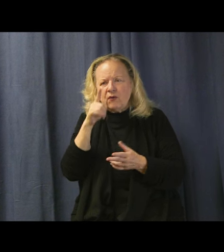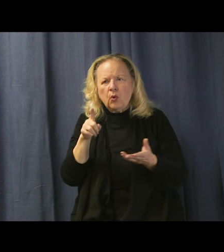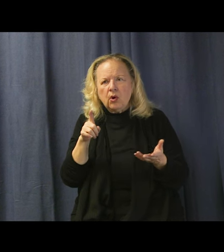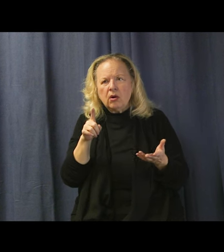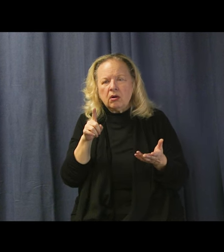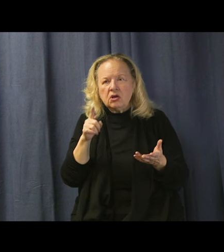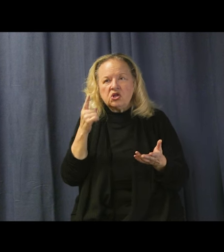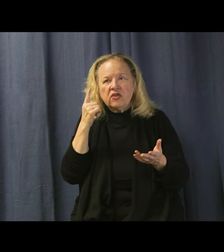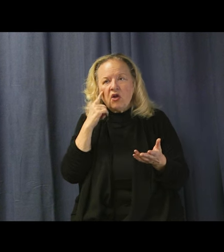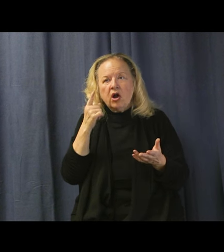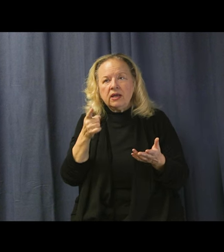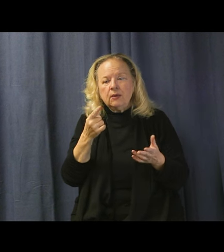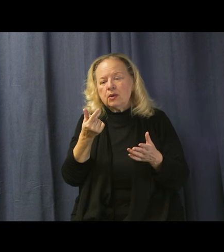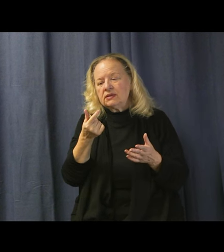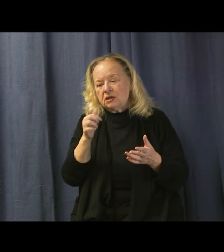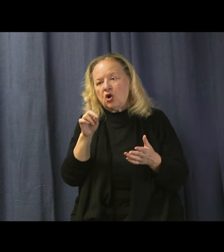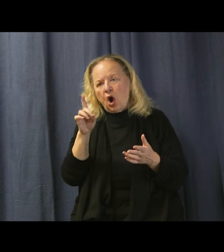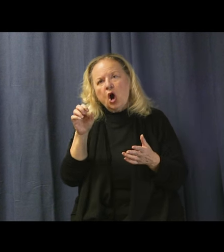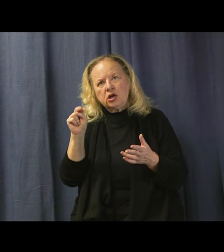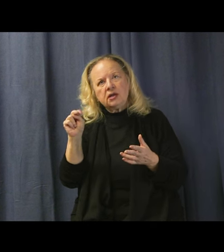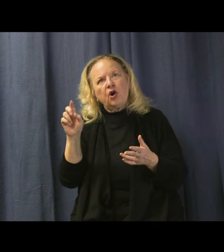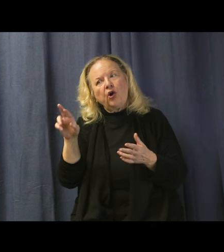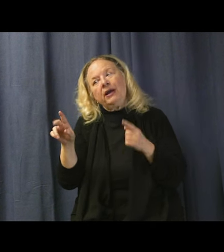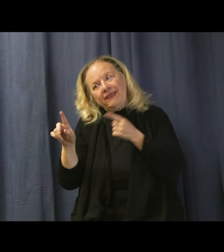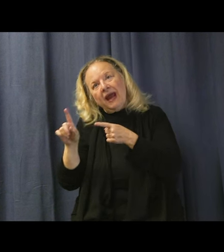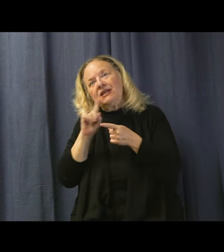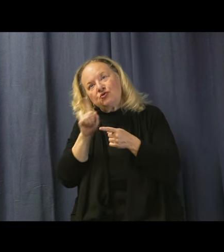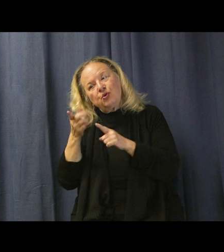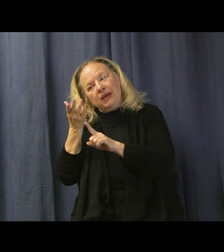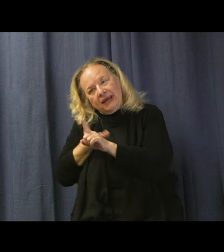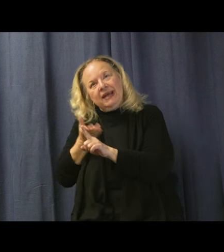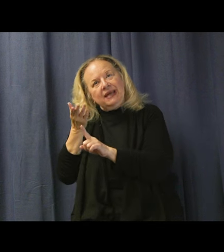So she thought he was the gardener. He was the gardener.